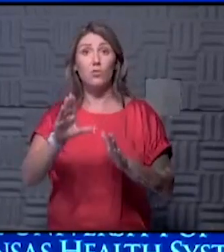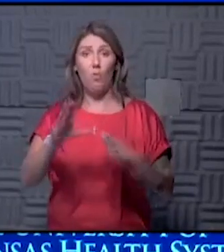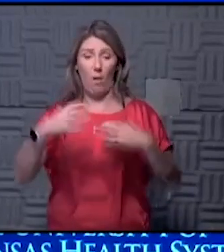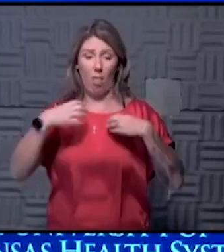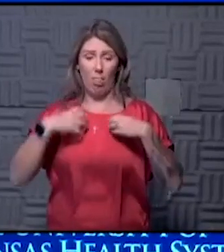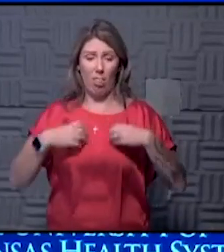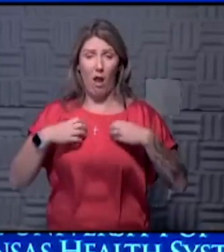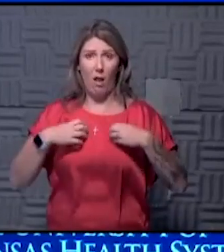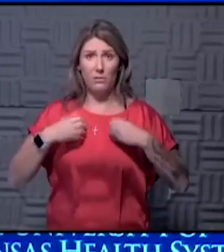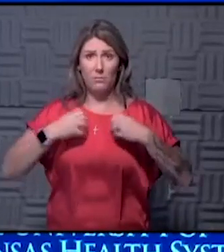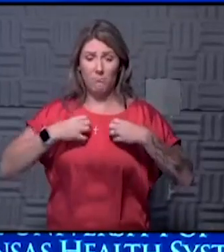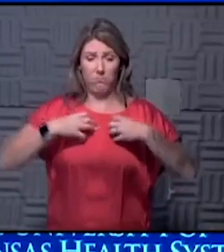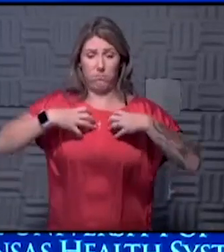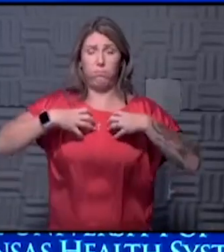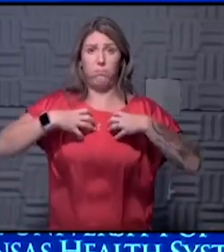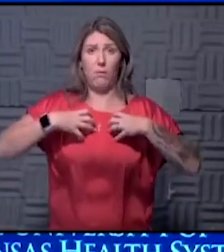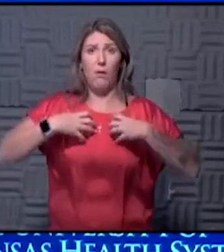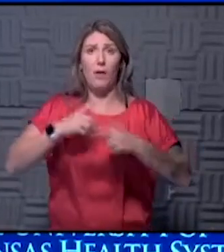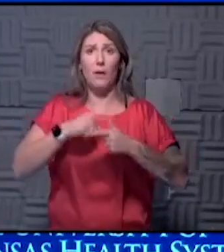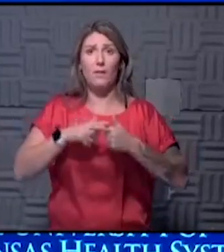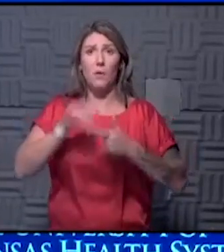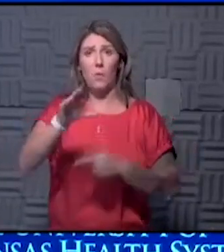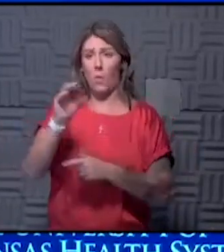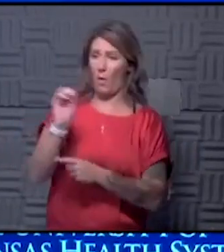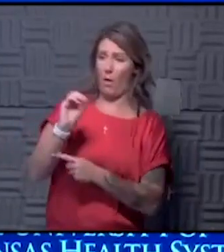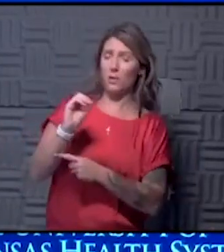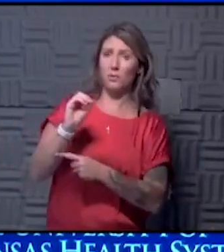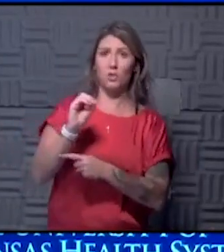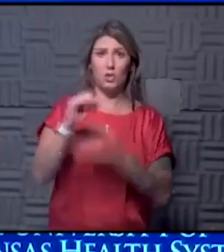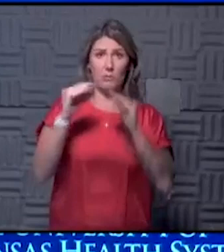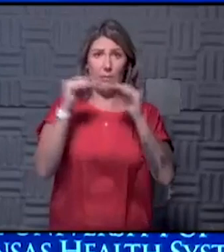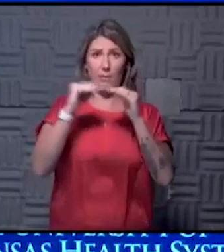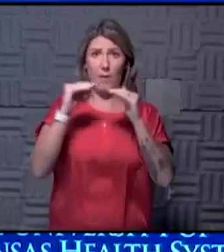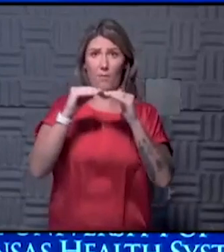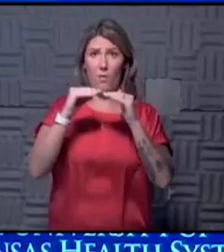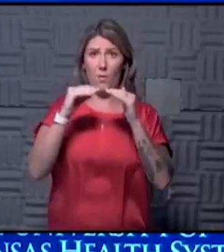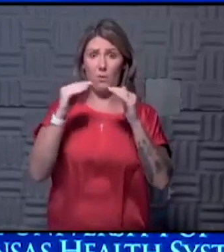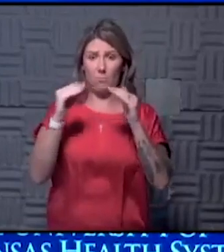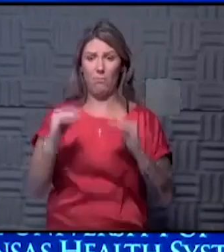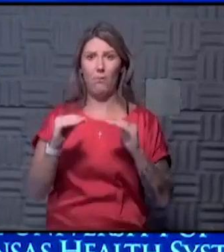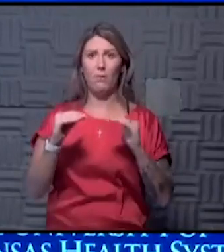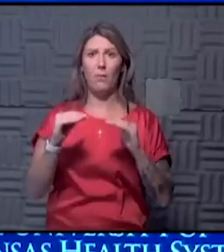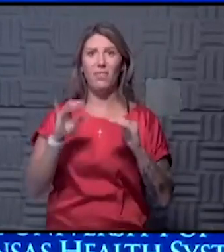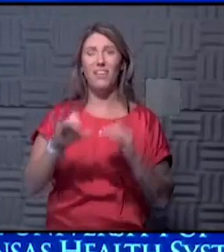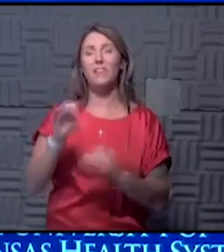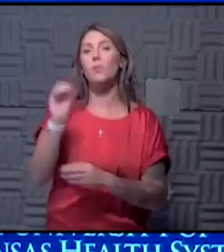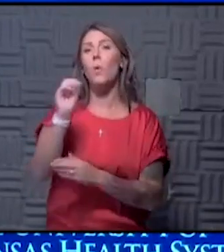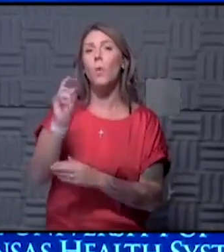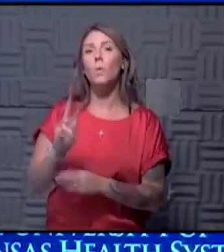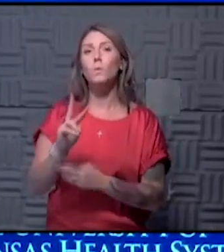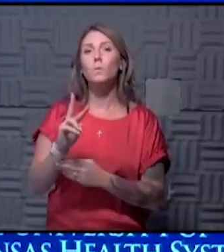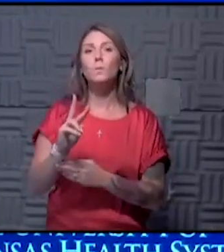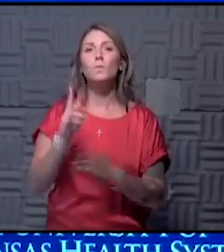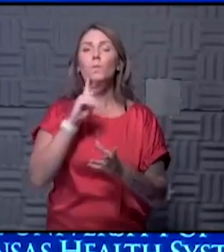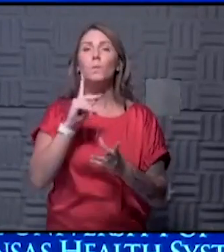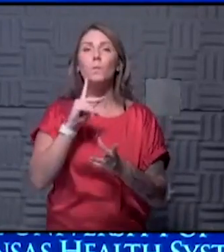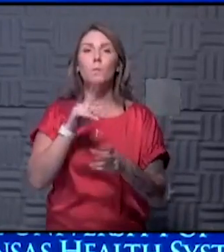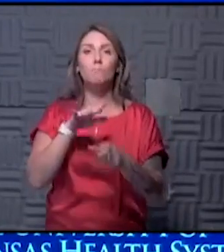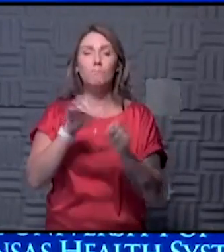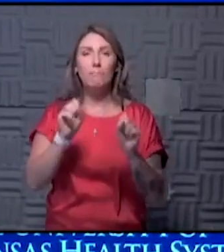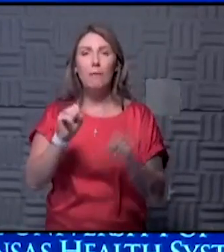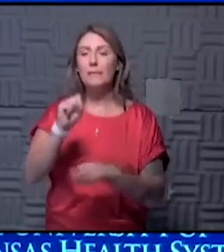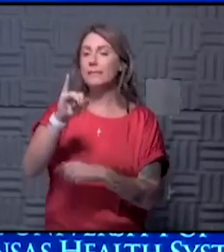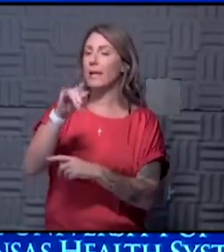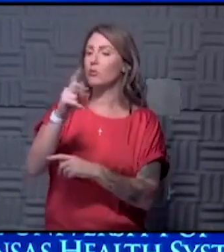your lung, and when that happens, your oxygen levels drop. When your oxygen levels drop, that's your O2 saturation. Really, we look for anything